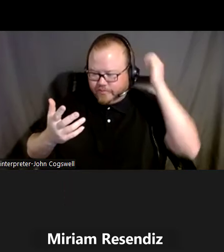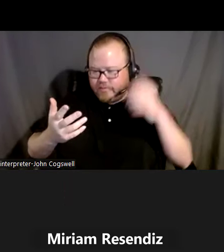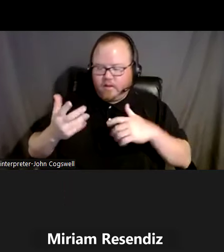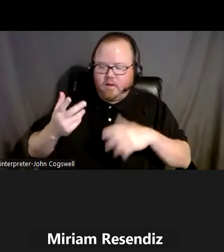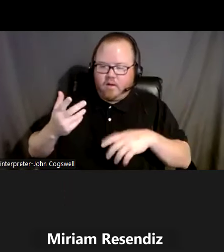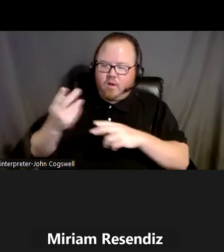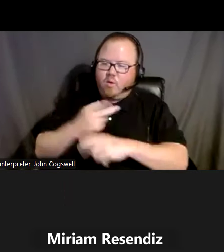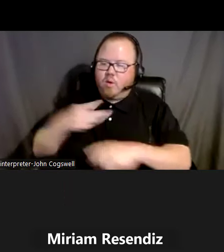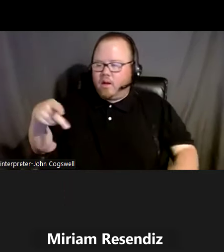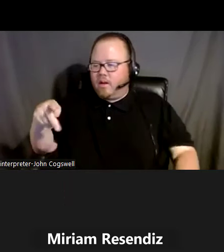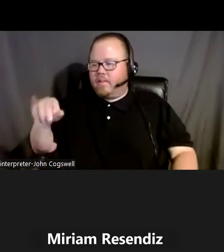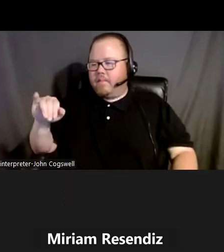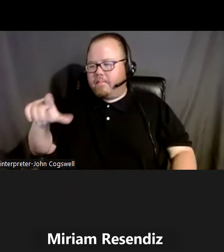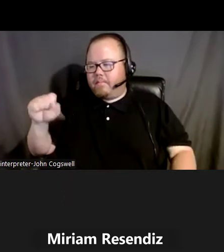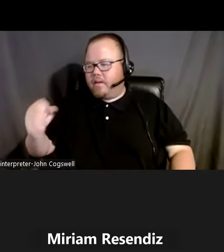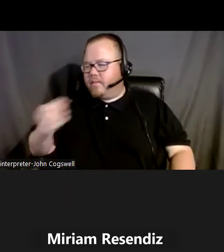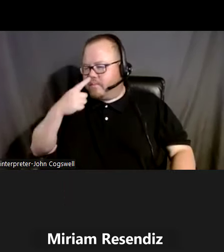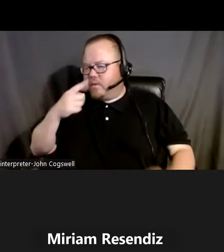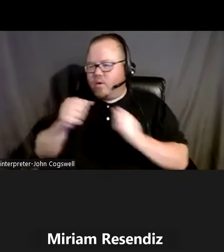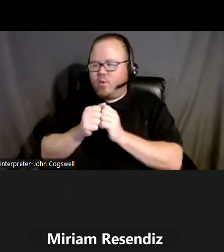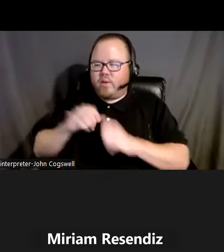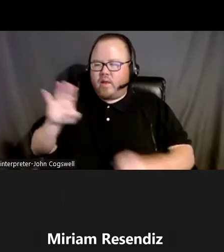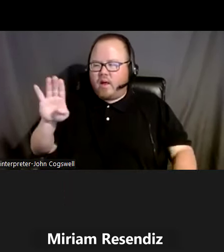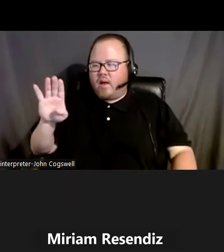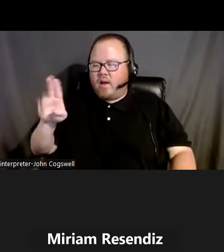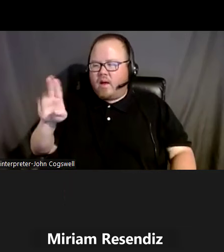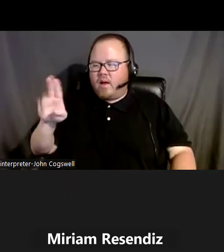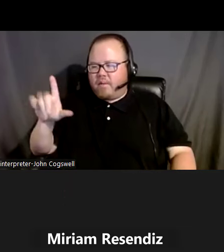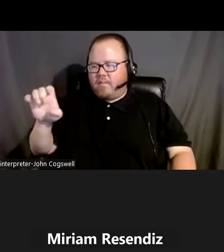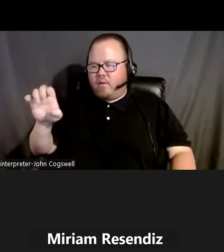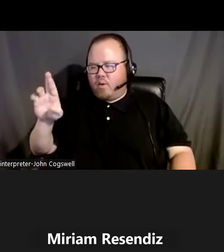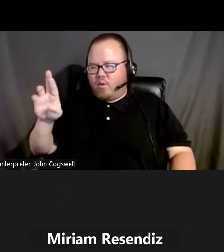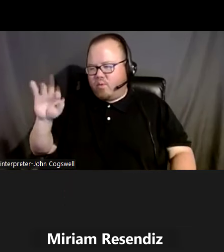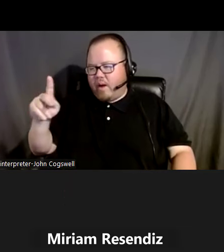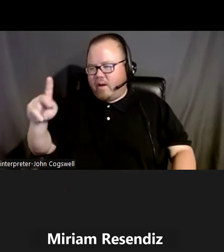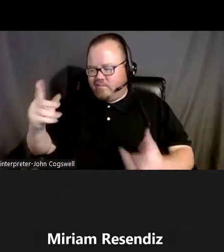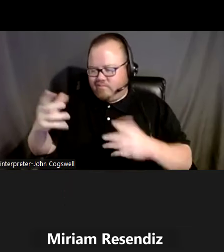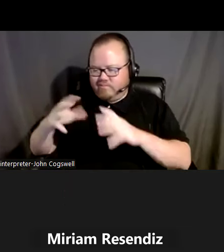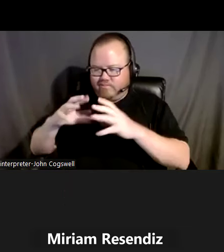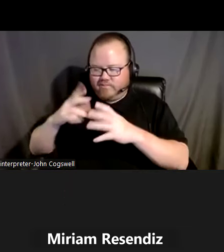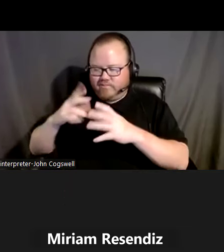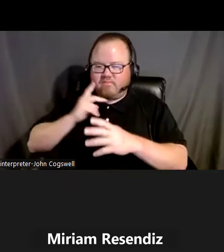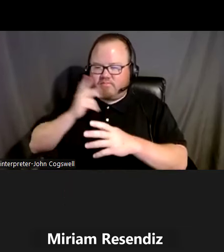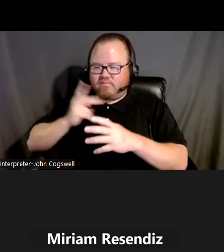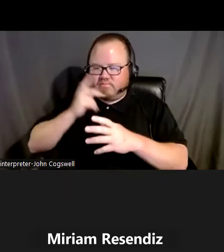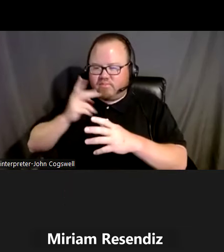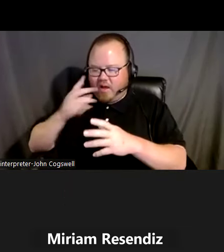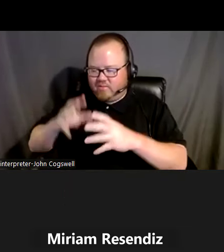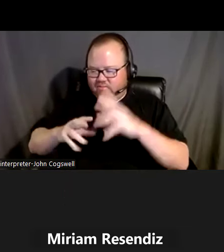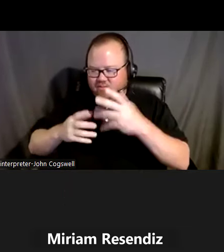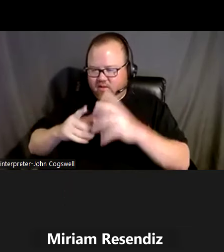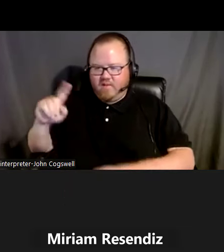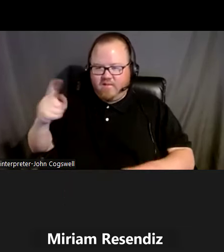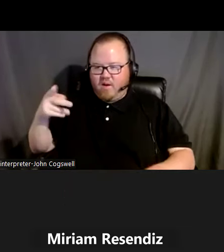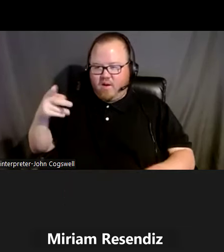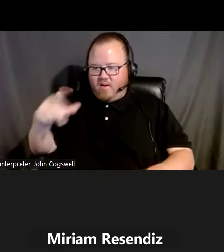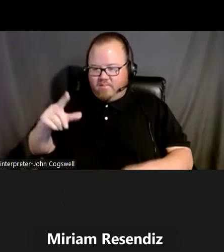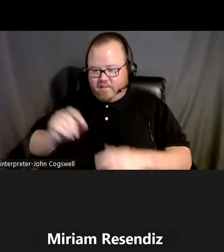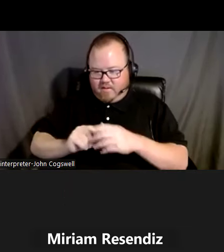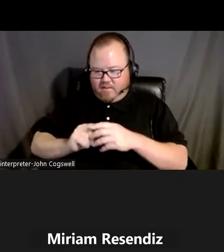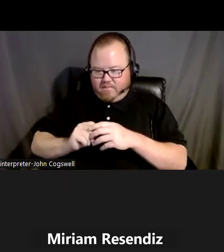using pills, like in the bubble wrap, or the not bubble wrap, bubble packaging. Once that first pill is popped